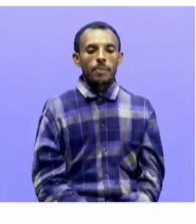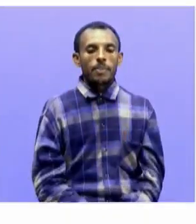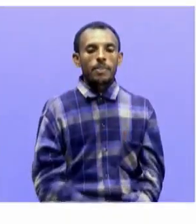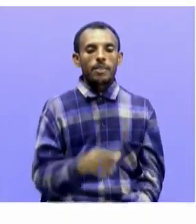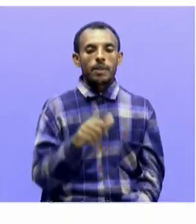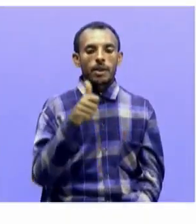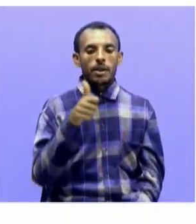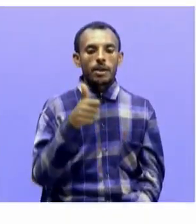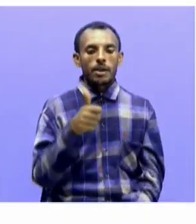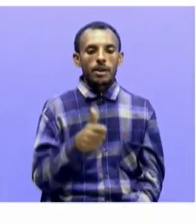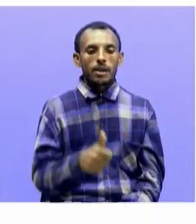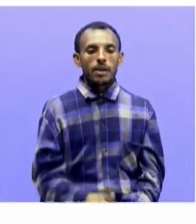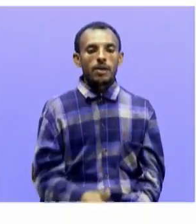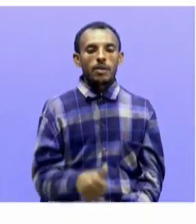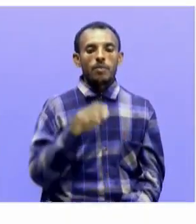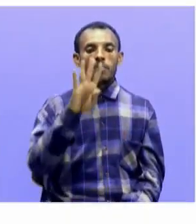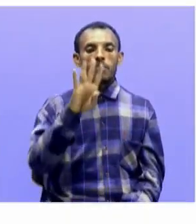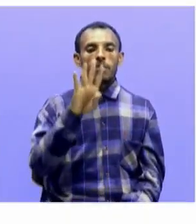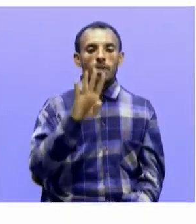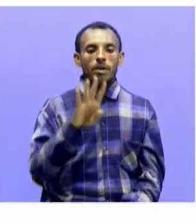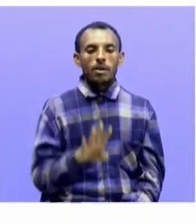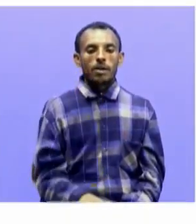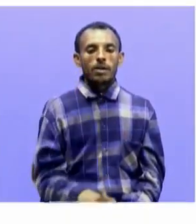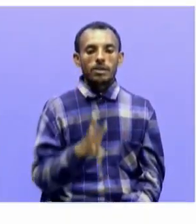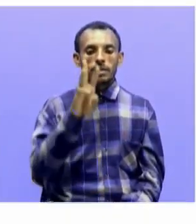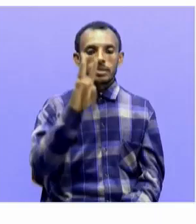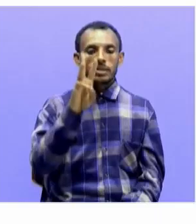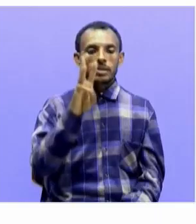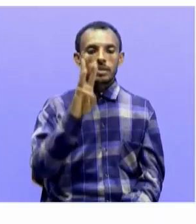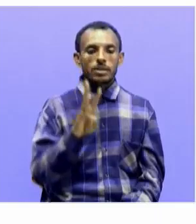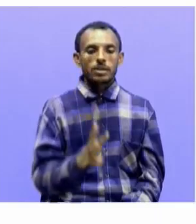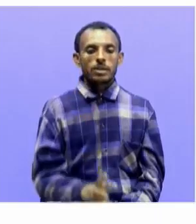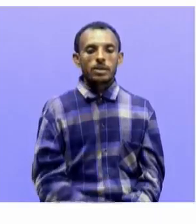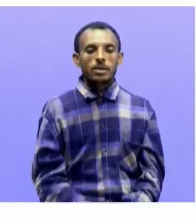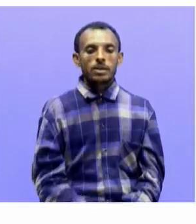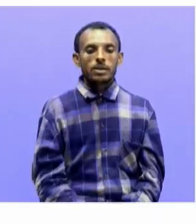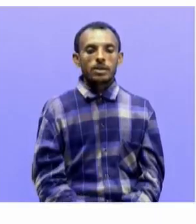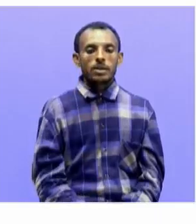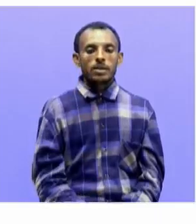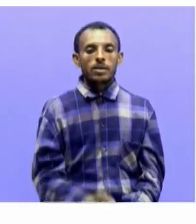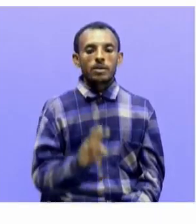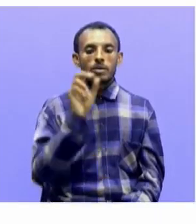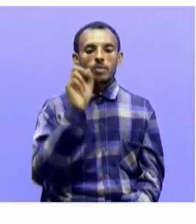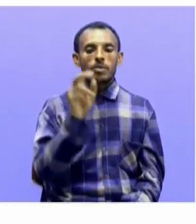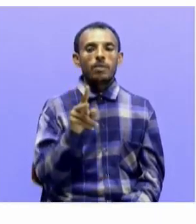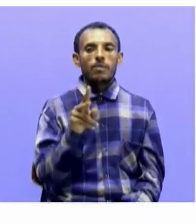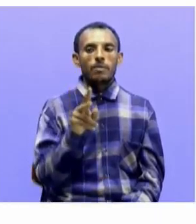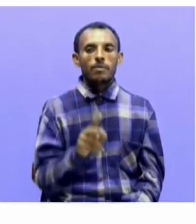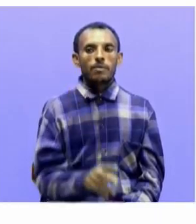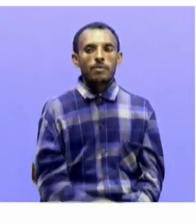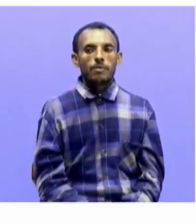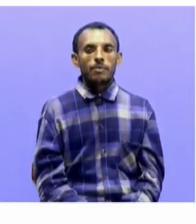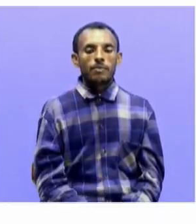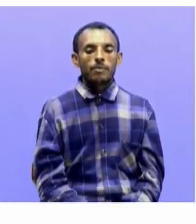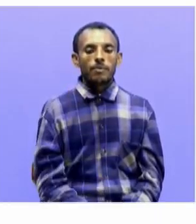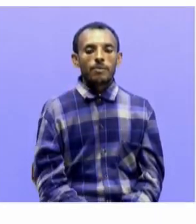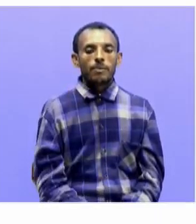10, 4, 6, 12,